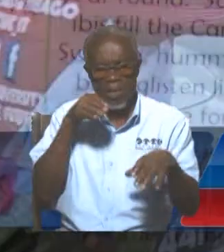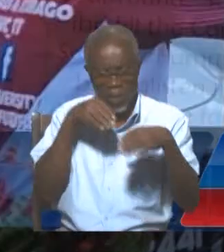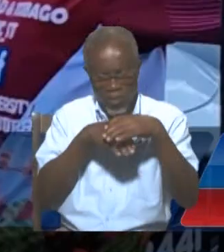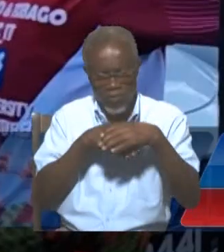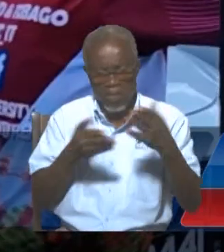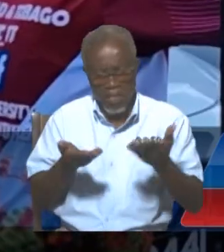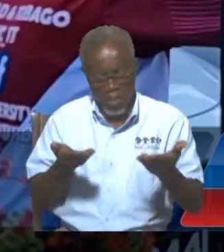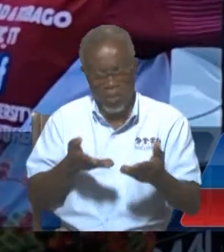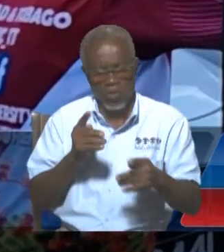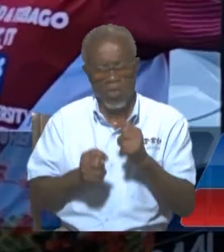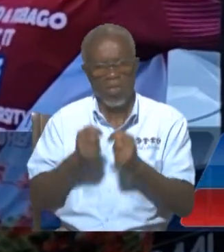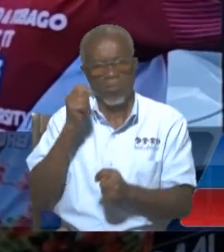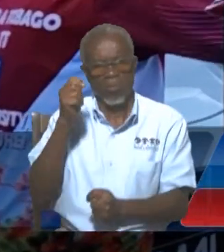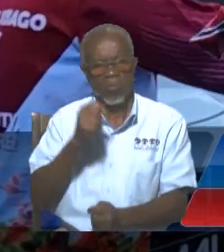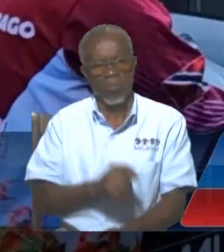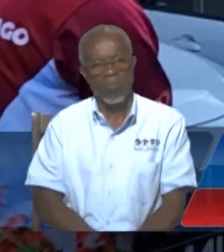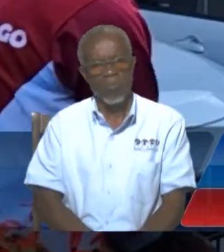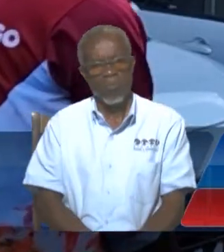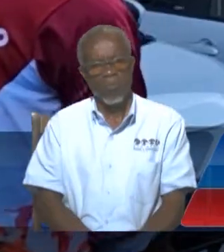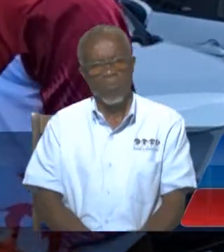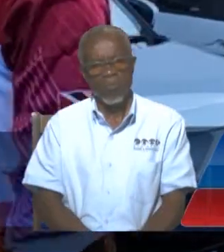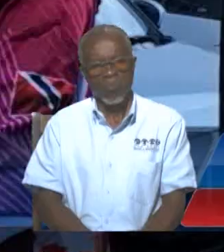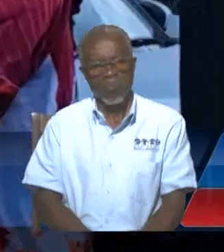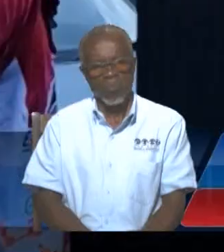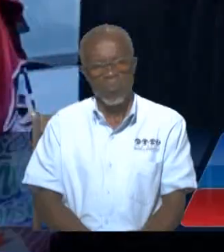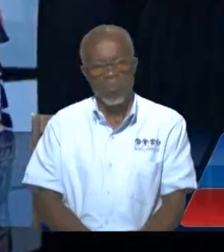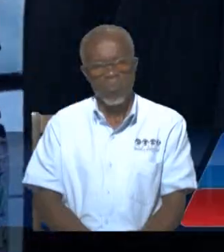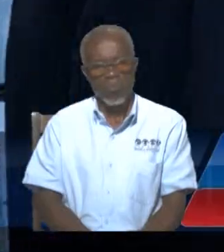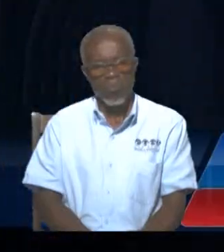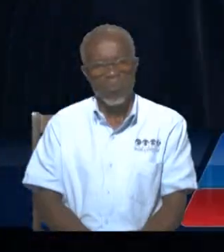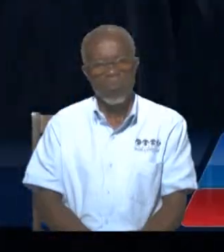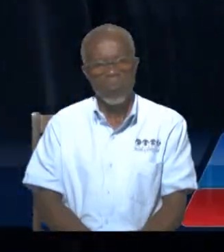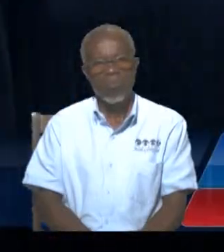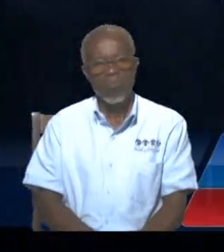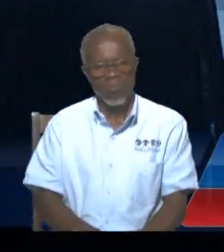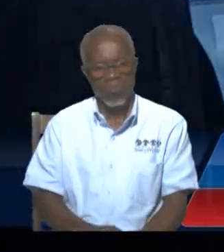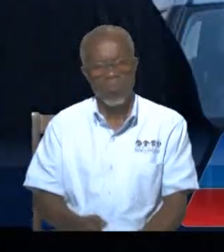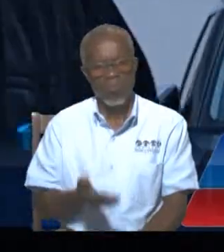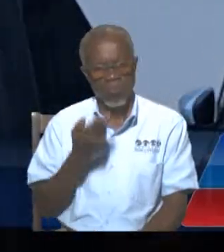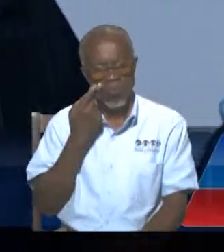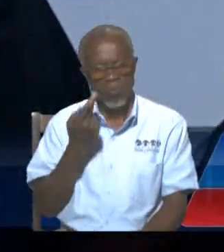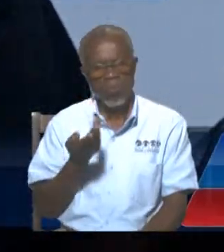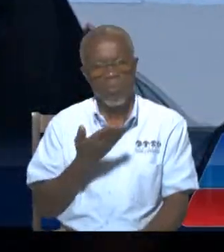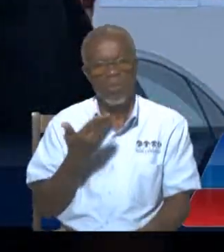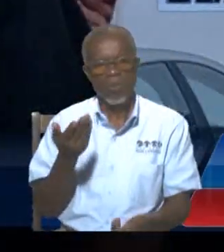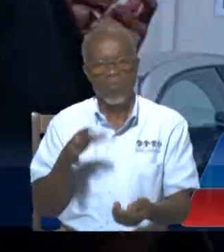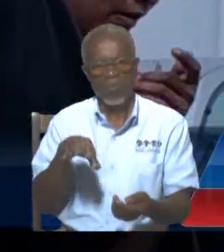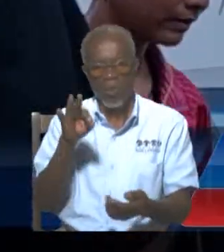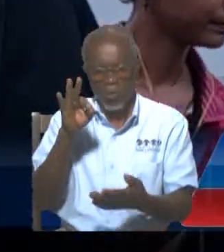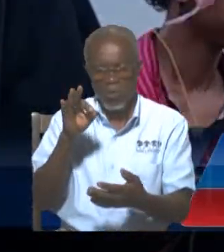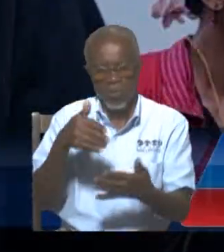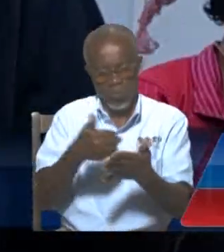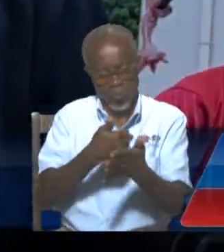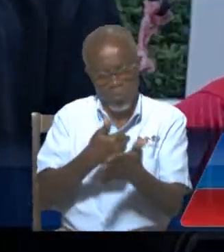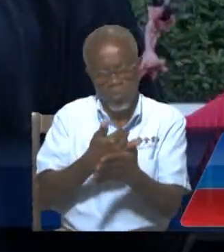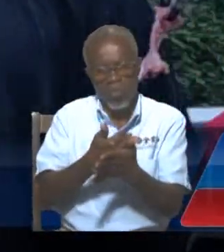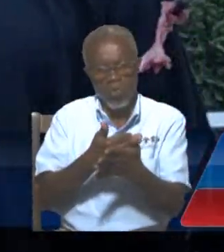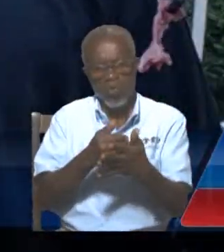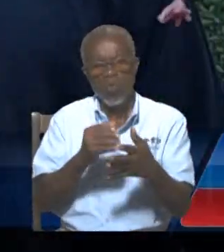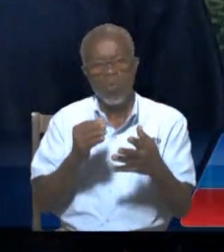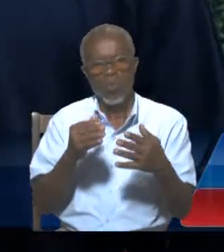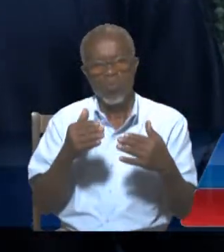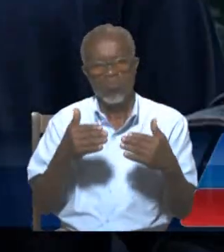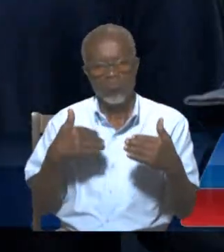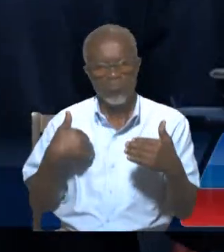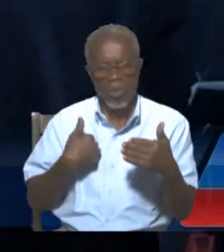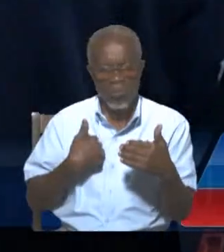Tobago. Bioblitz 2025 concluded with the discovery of several new species, adding to the rich natural